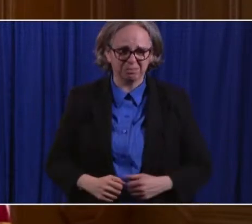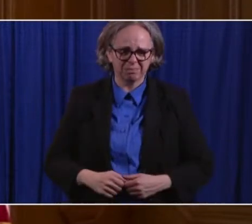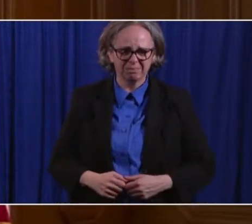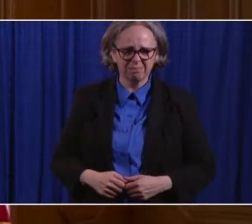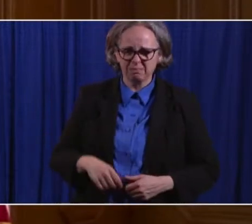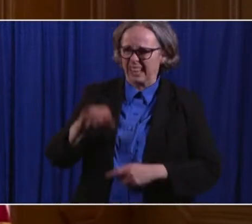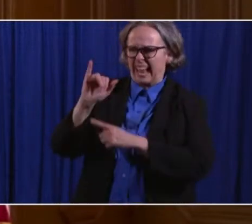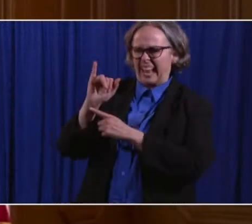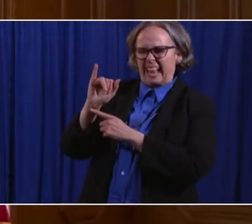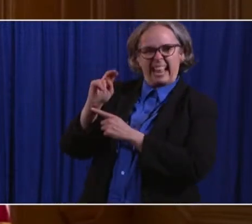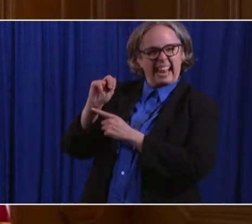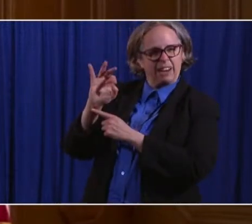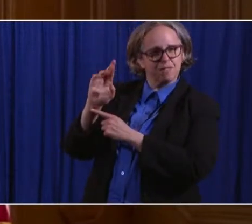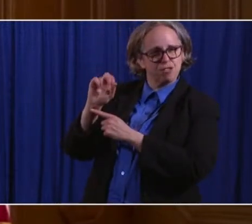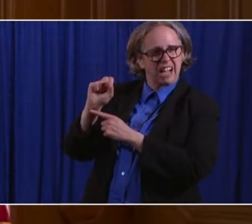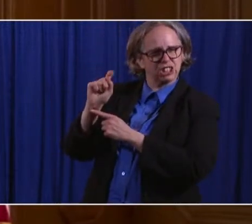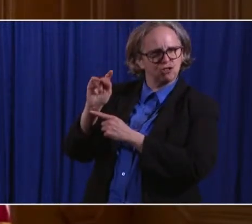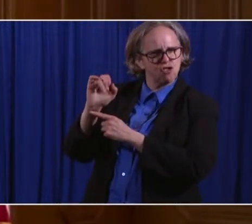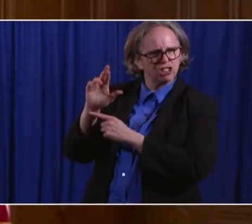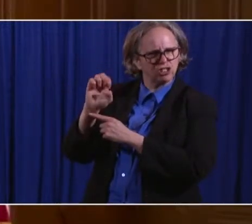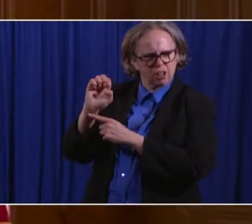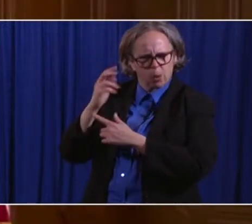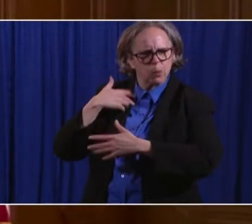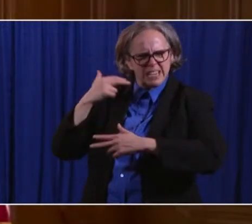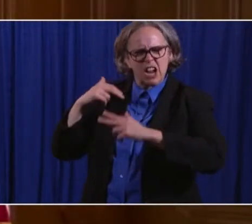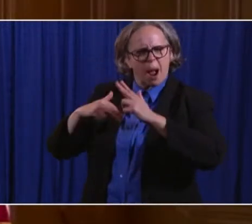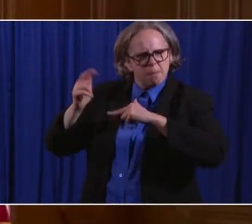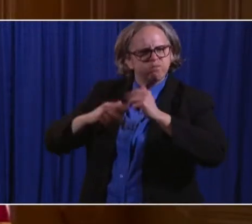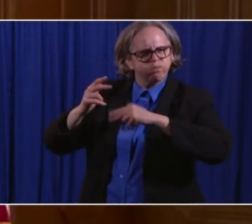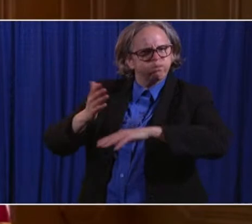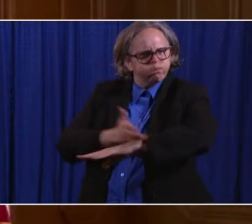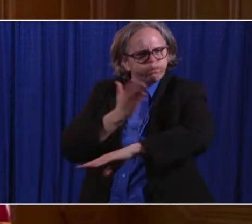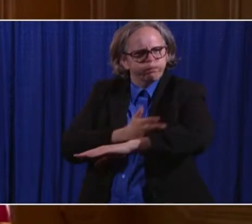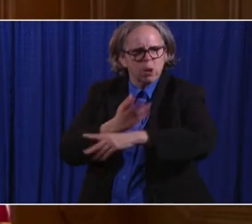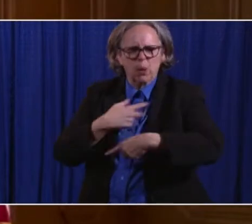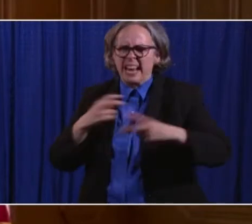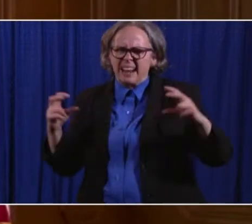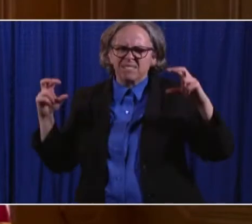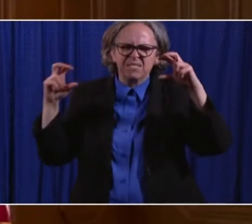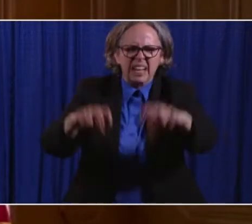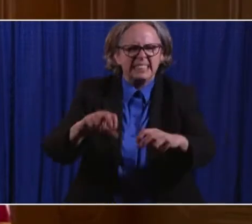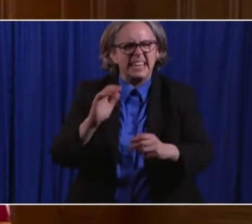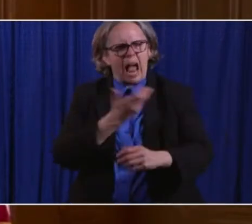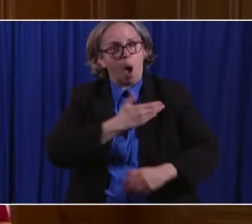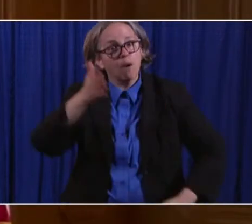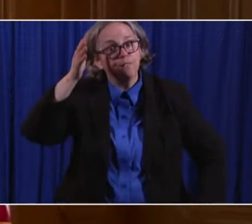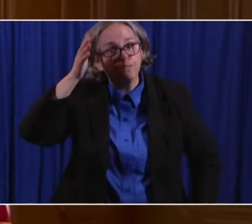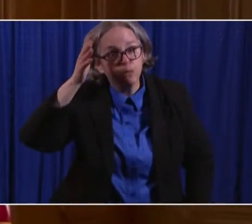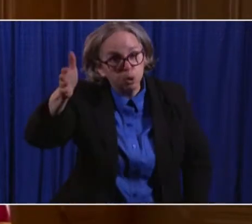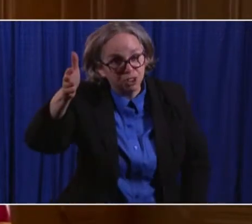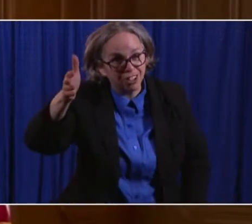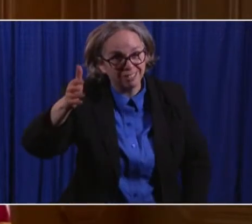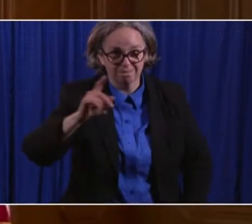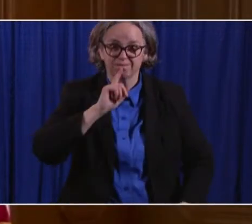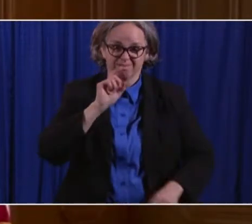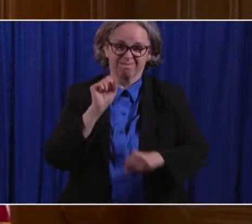are investing in Ohio's future. A caution.